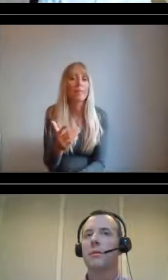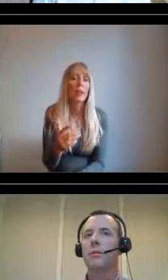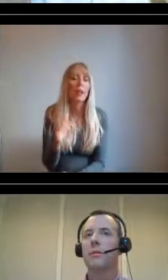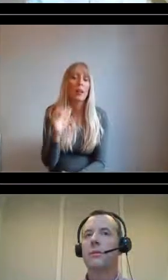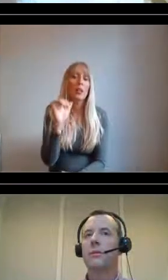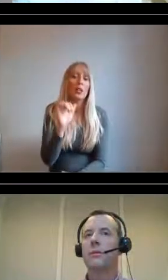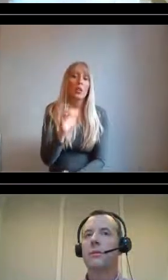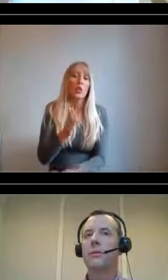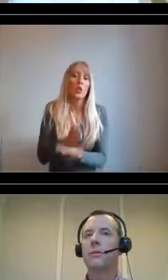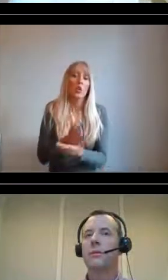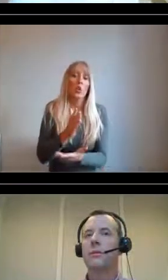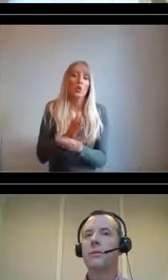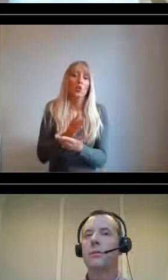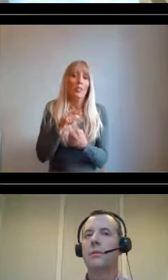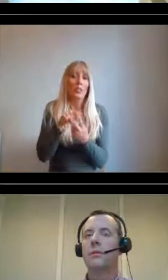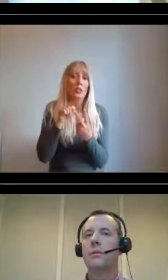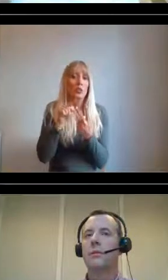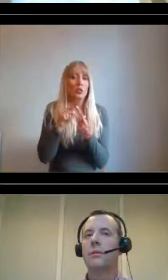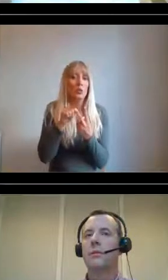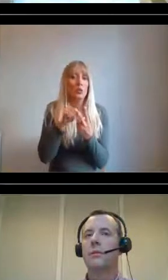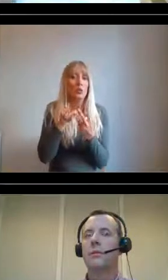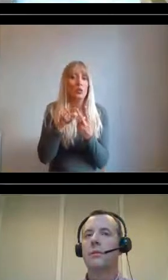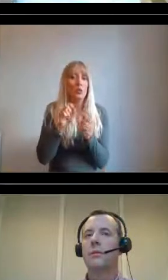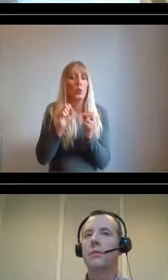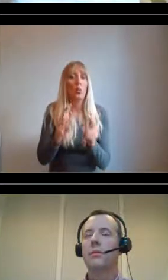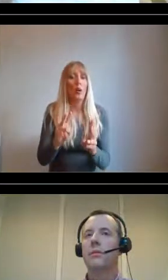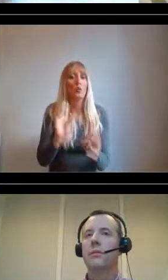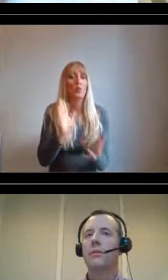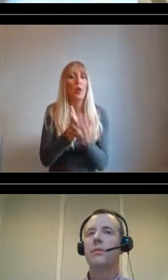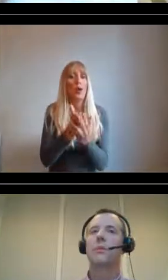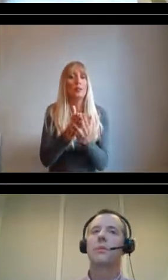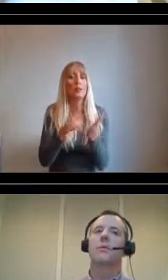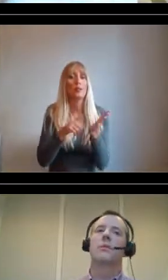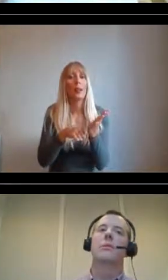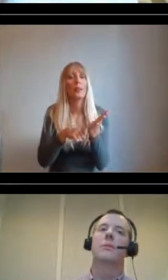only really two ways to access LTC